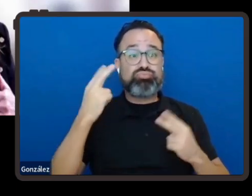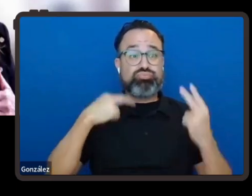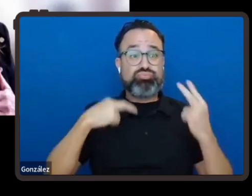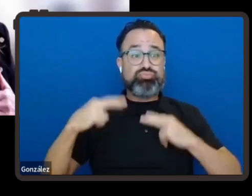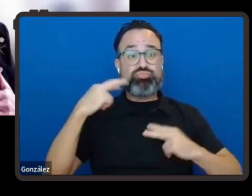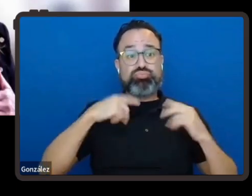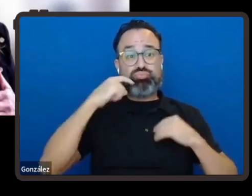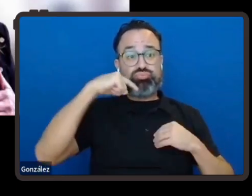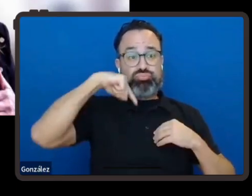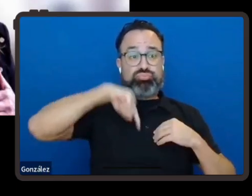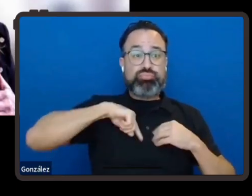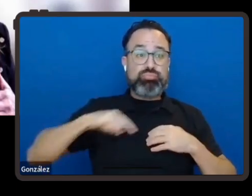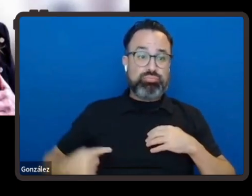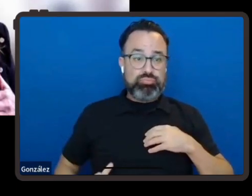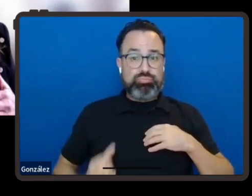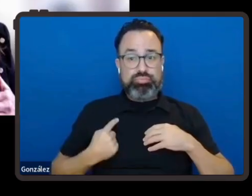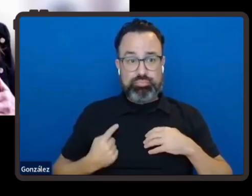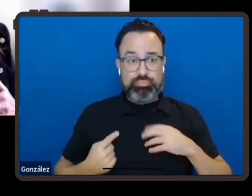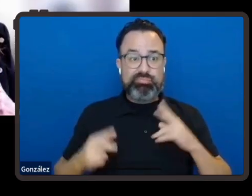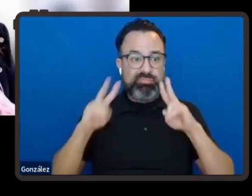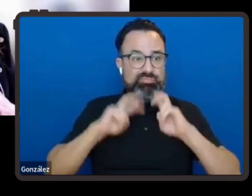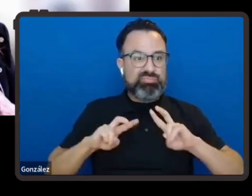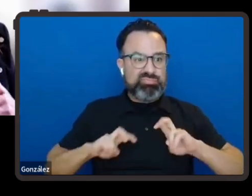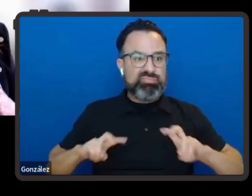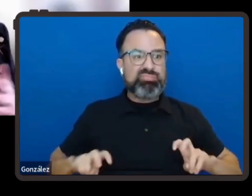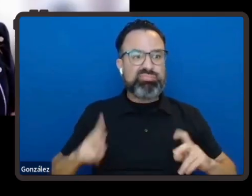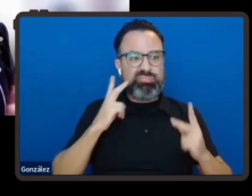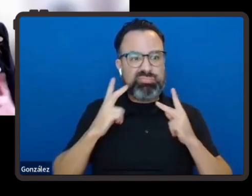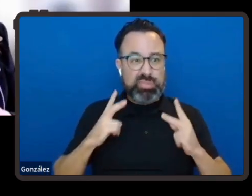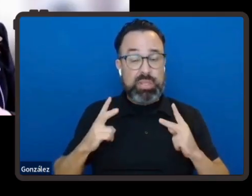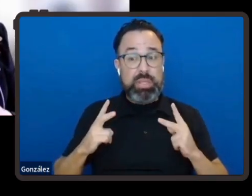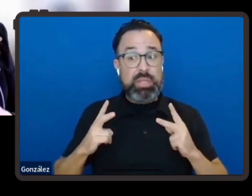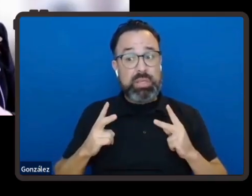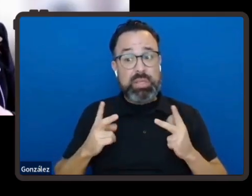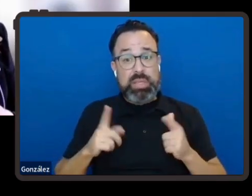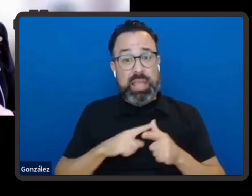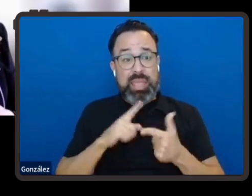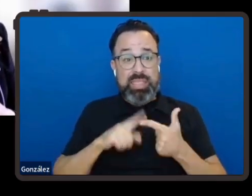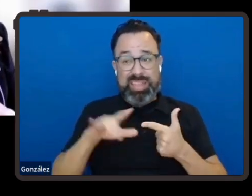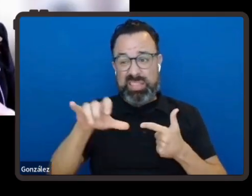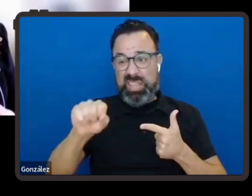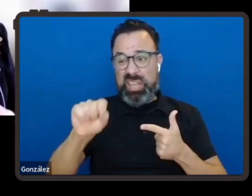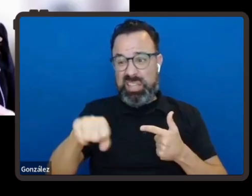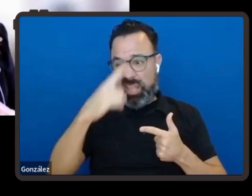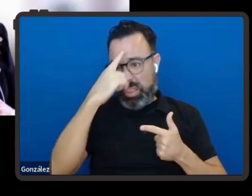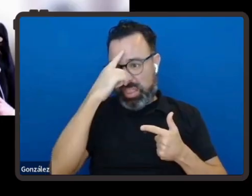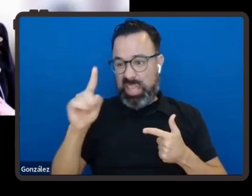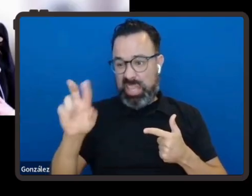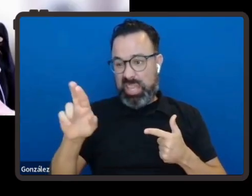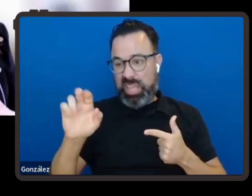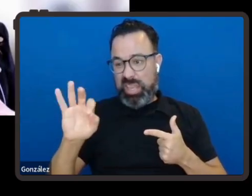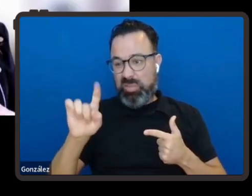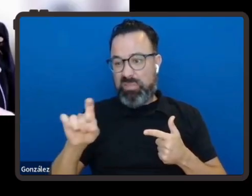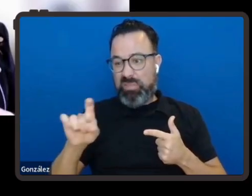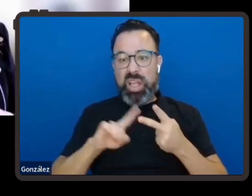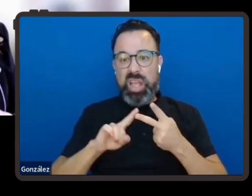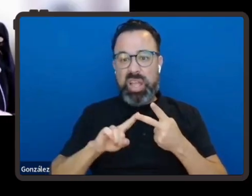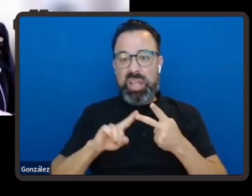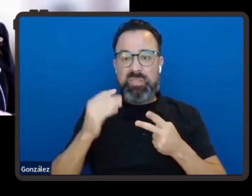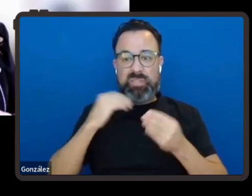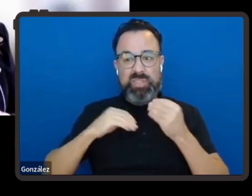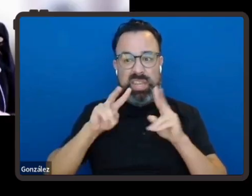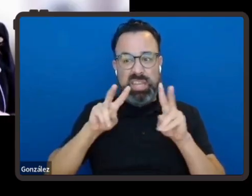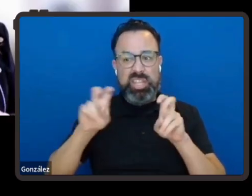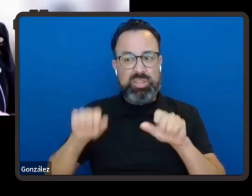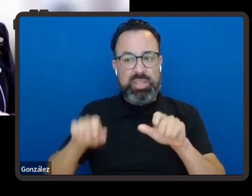think the reflux and feeding issues can come back, unfortunately. Yeah. What we see is